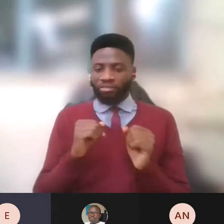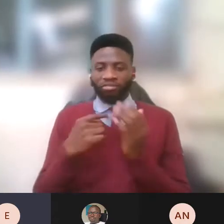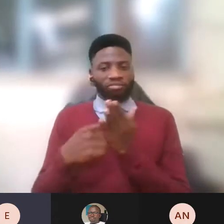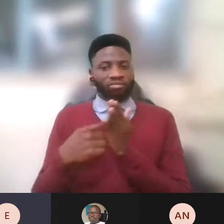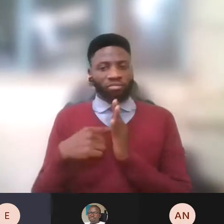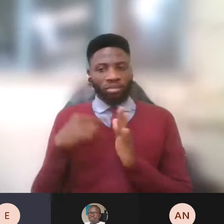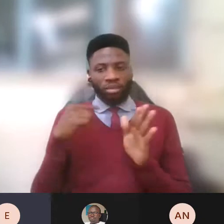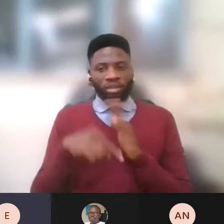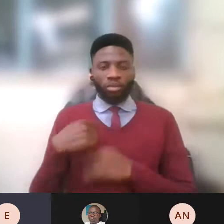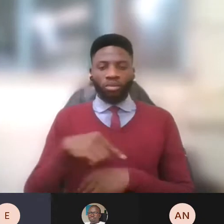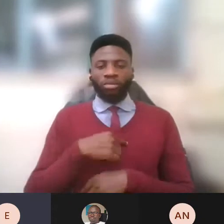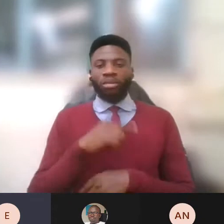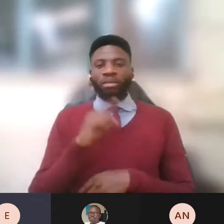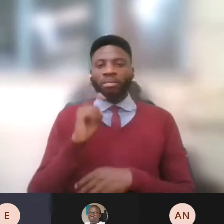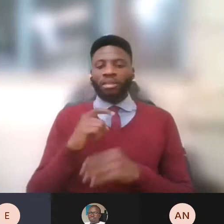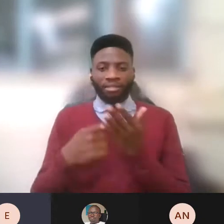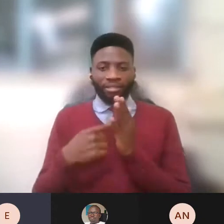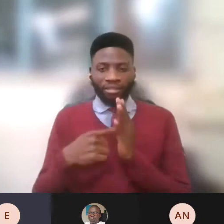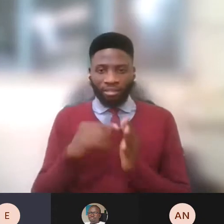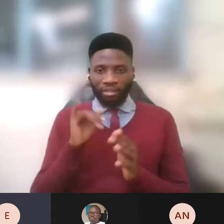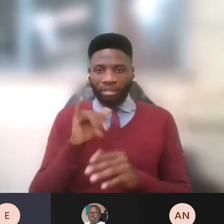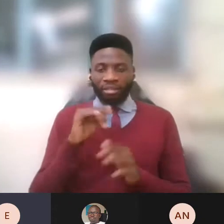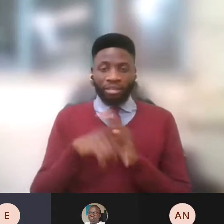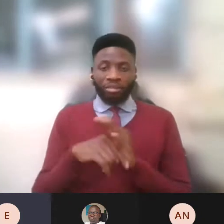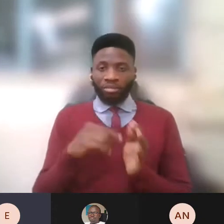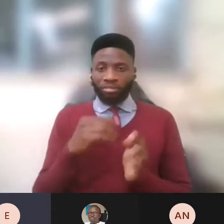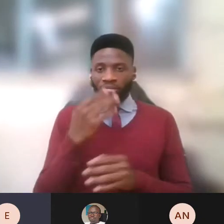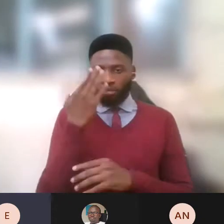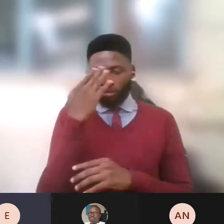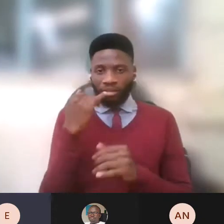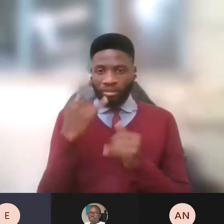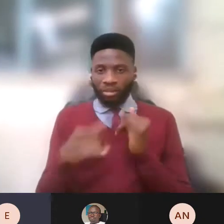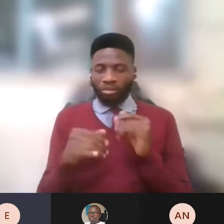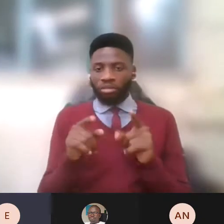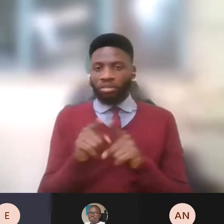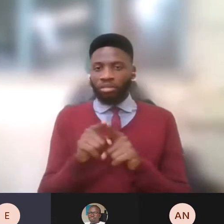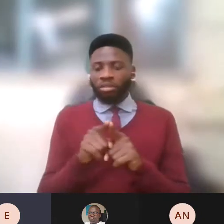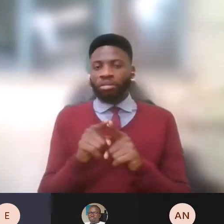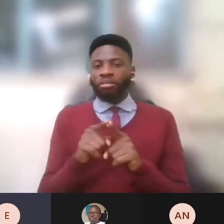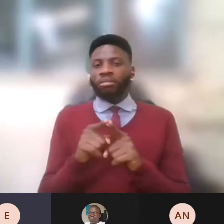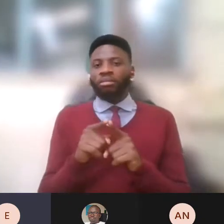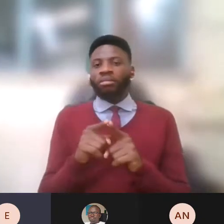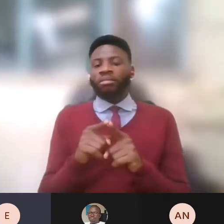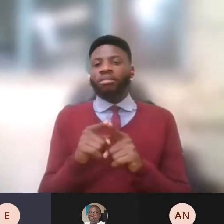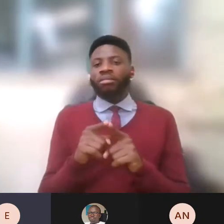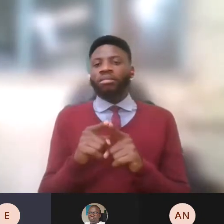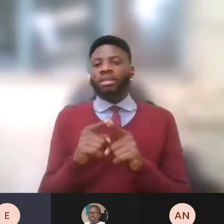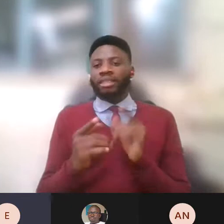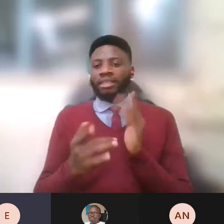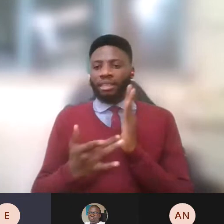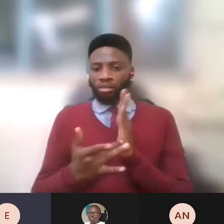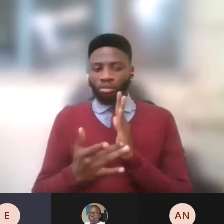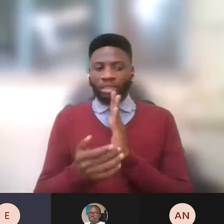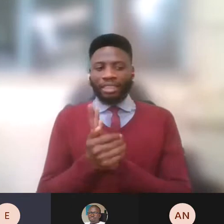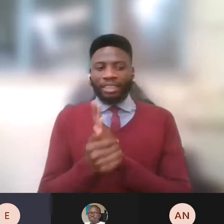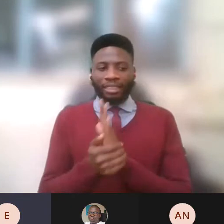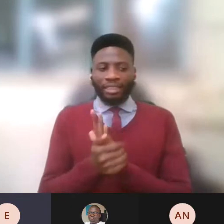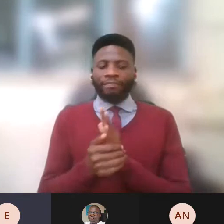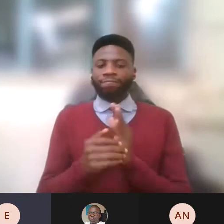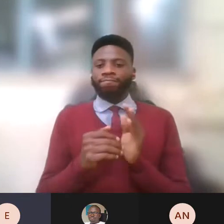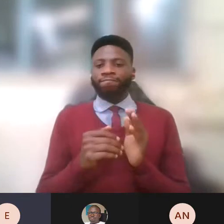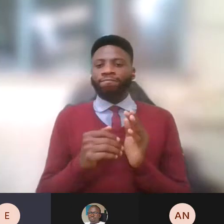do. Please do. Thank you. Thank you so much. Well, look, it really is an honor to be here, and especially to follow Blessing and Lorna's presentation on